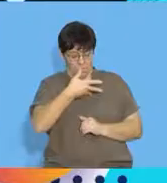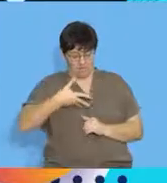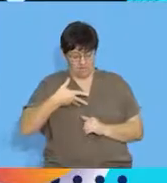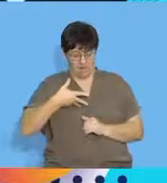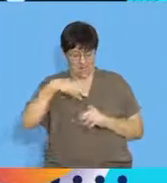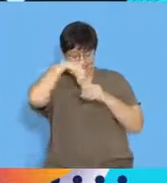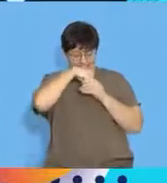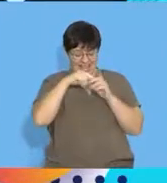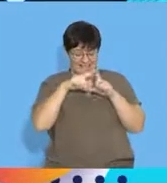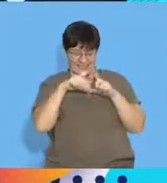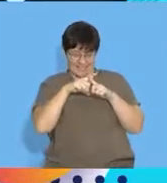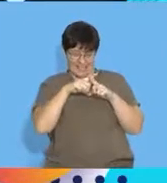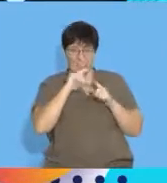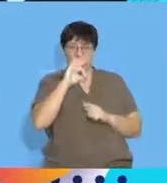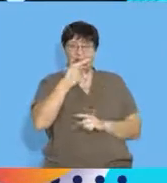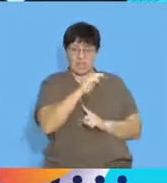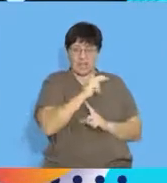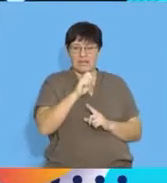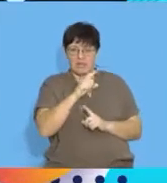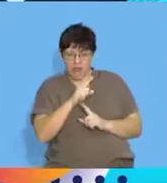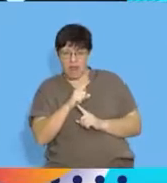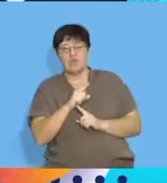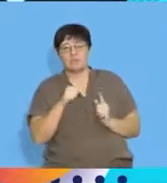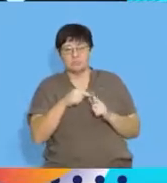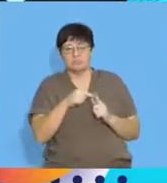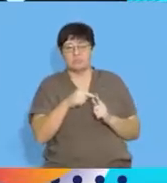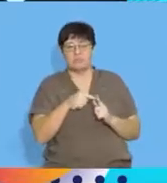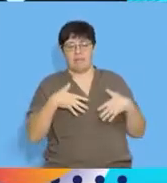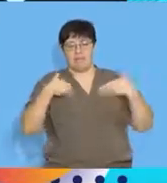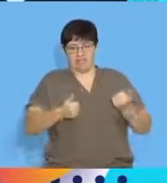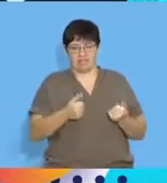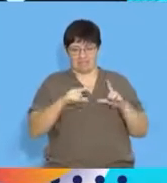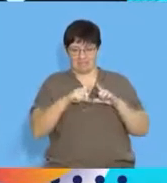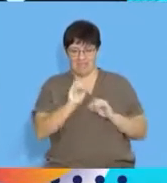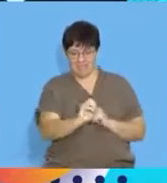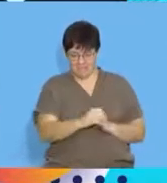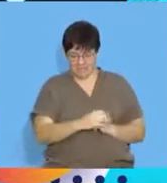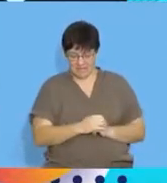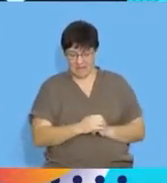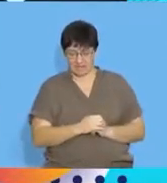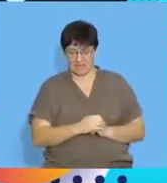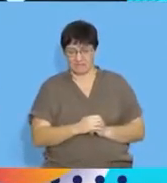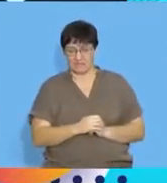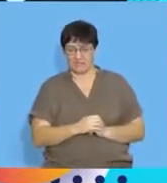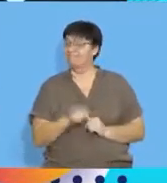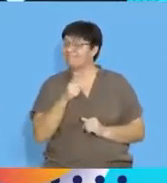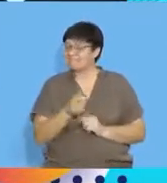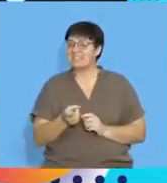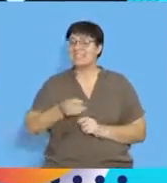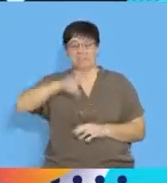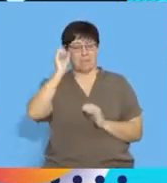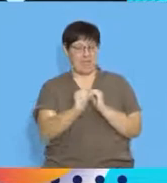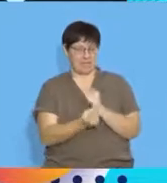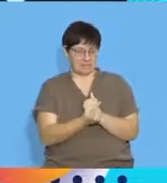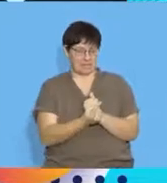female, the fungus and bacteria actually keep the female quite healthy. Now, basically what happens quite often is